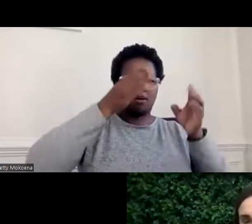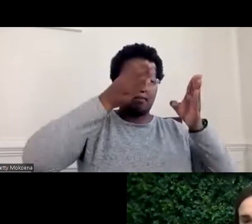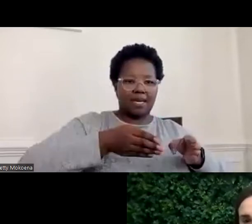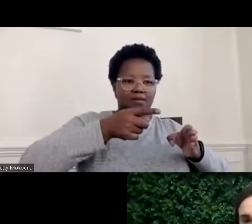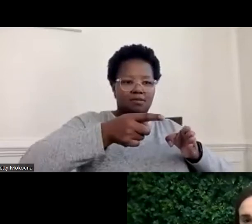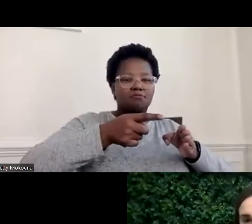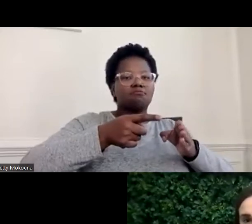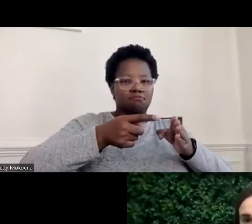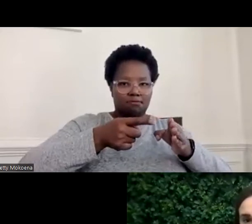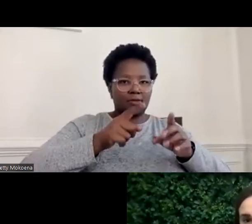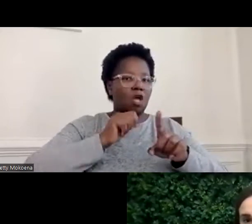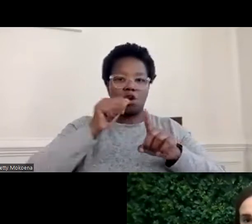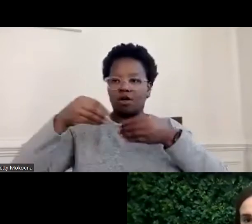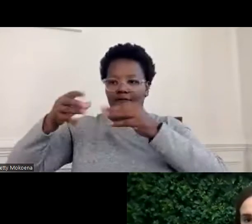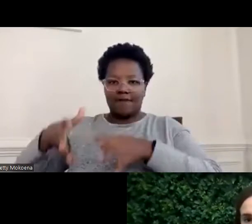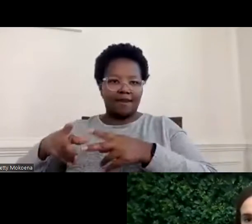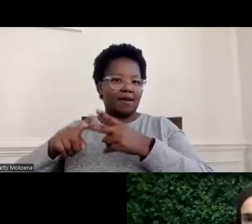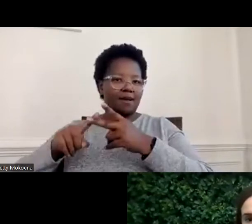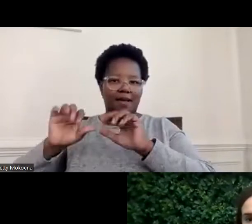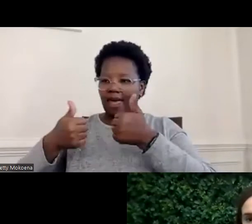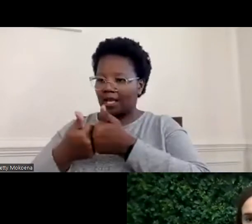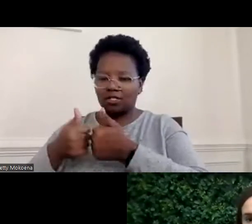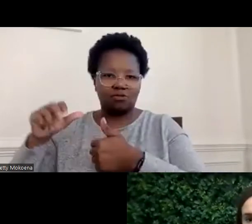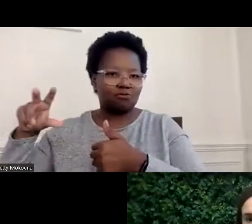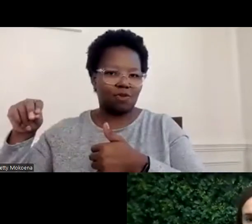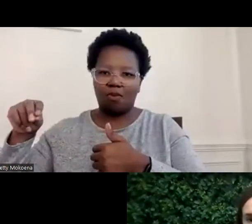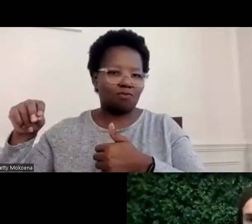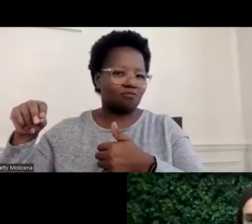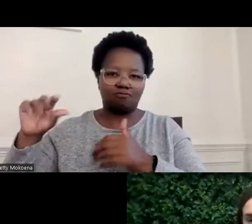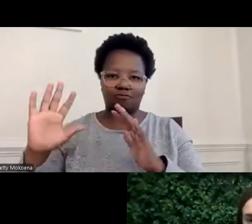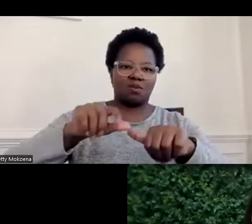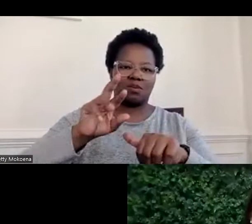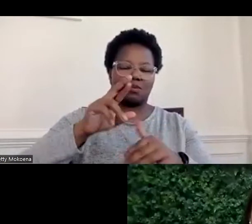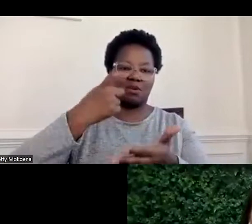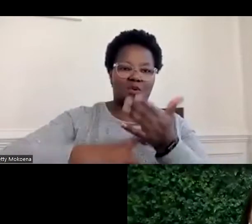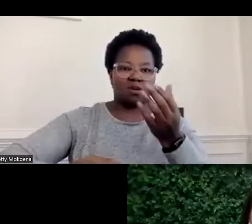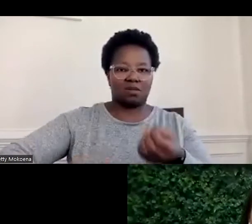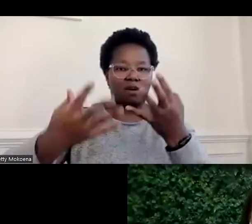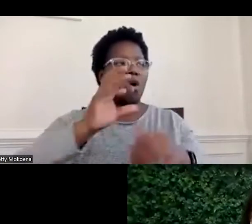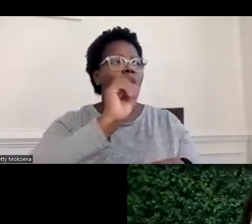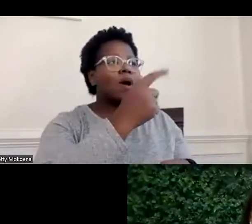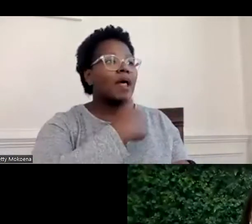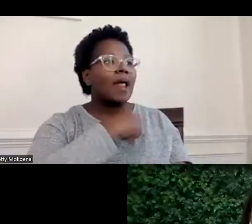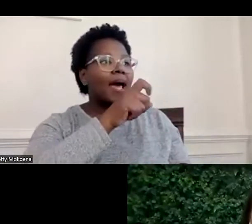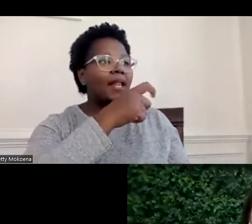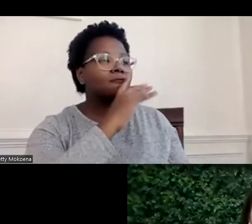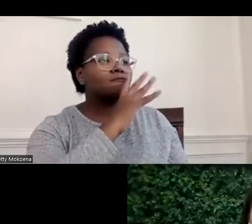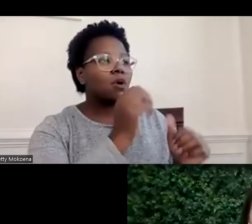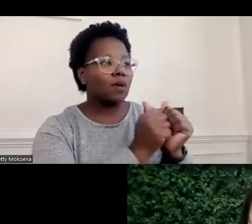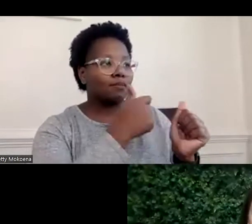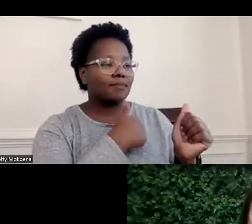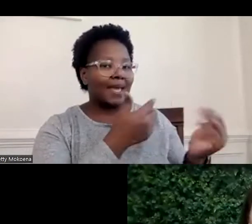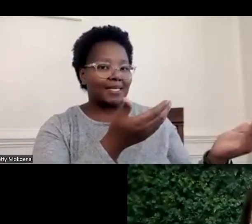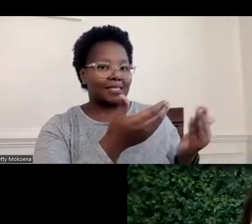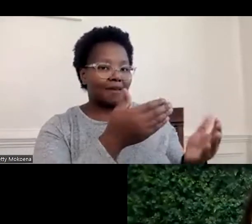not through a vendor, doesn't have to be through a vendor, to provide the service. I would just need to talk to my service coordinator